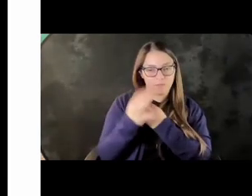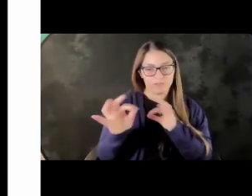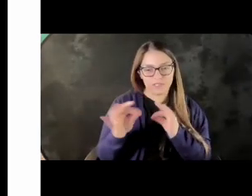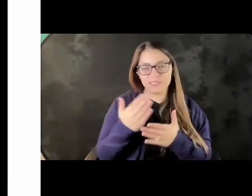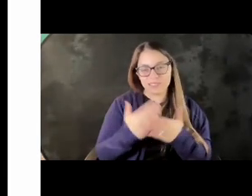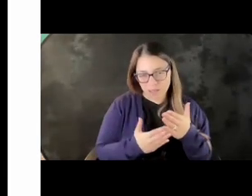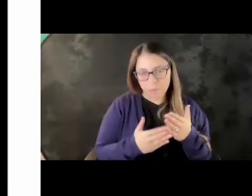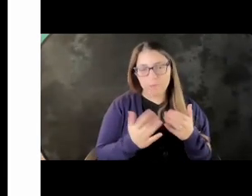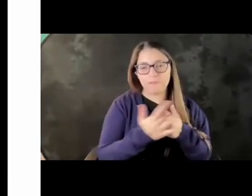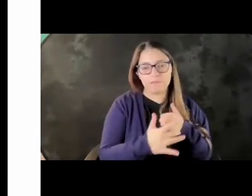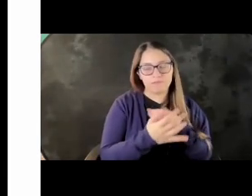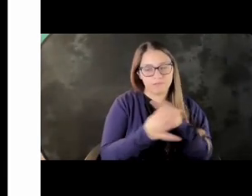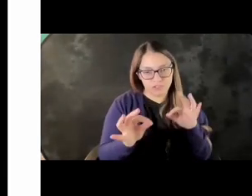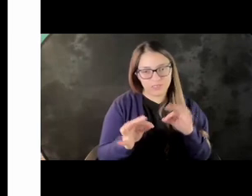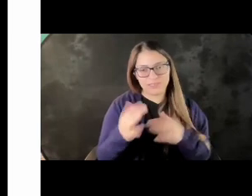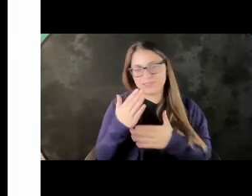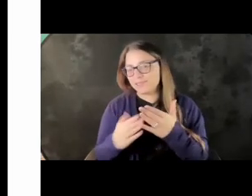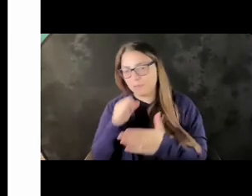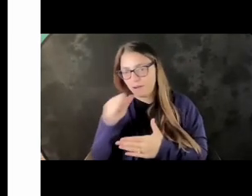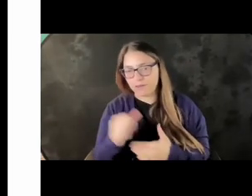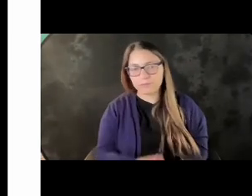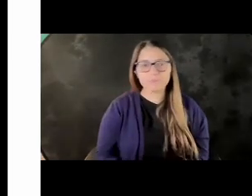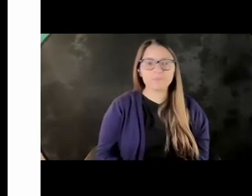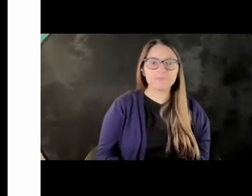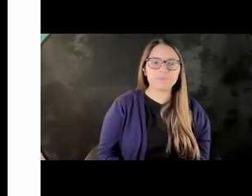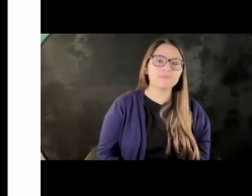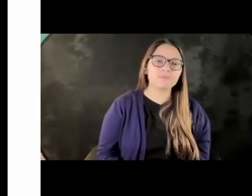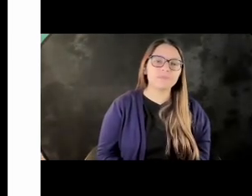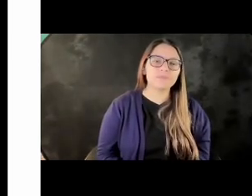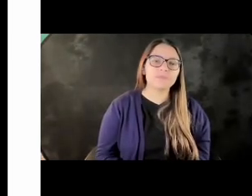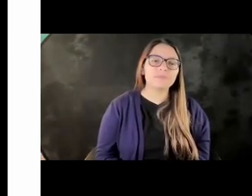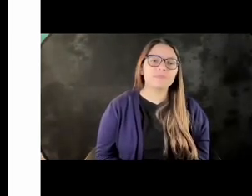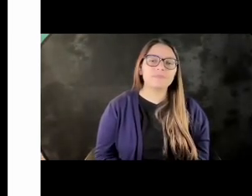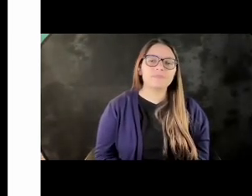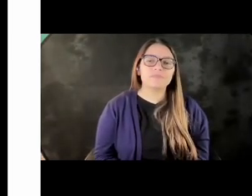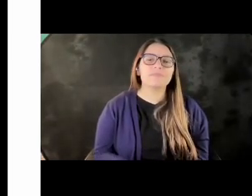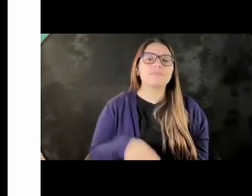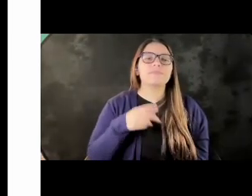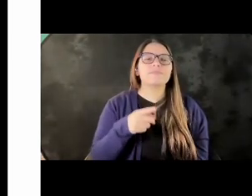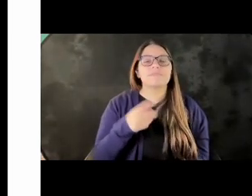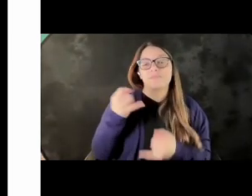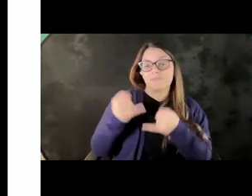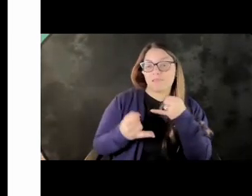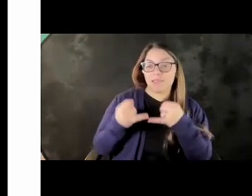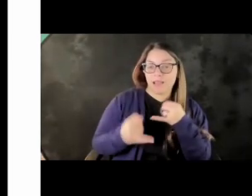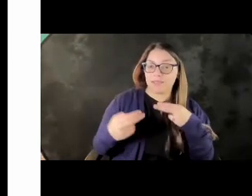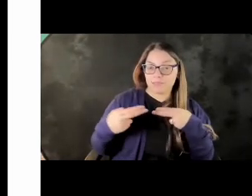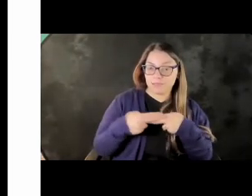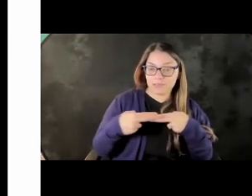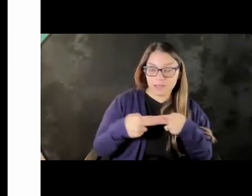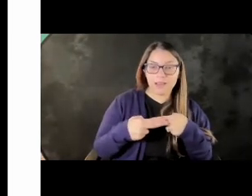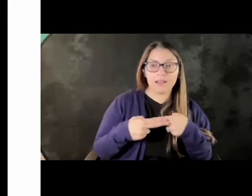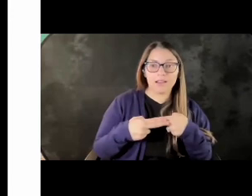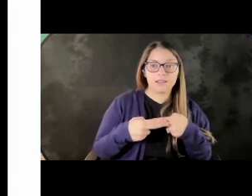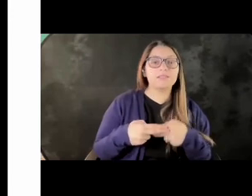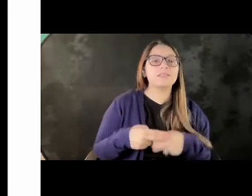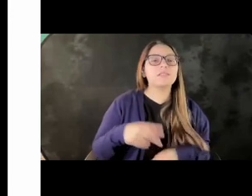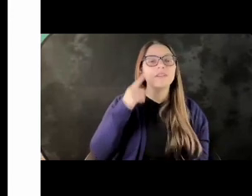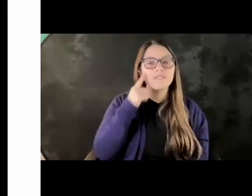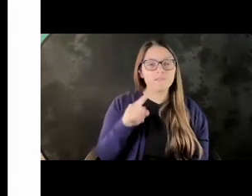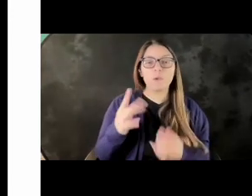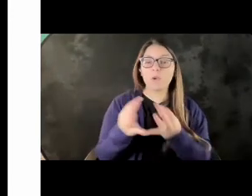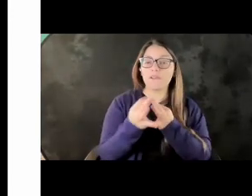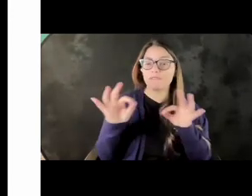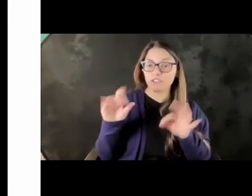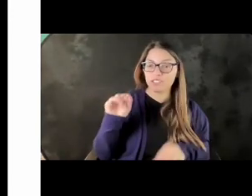slide. And on this last slide, and finally, in terms of free